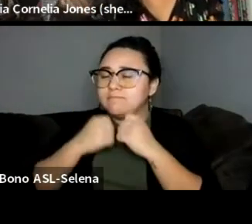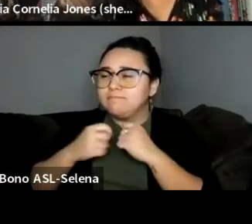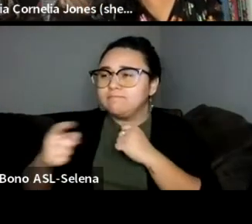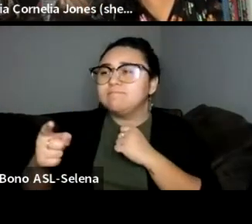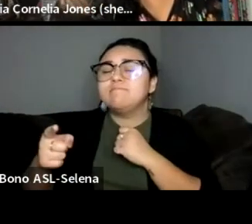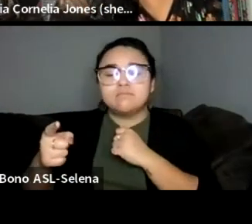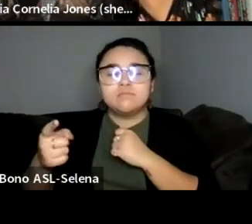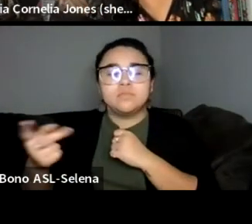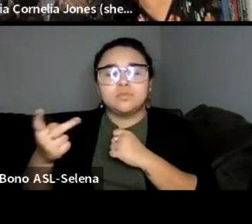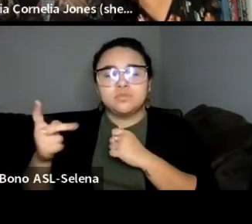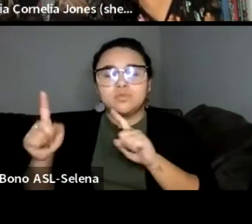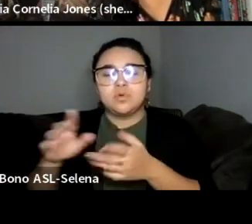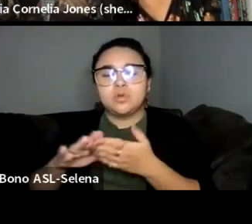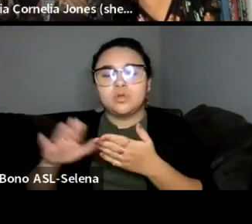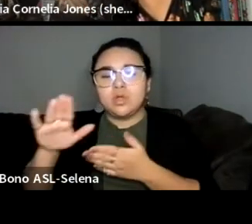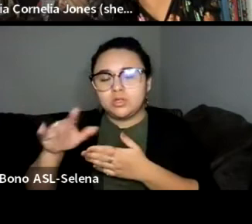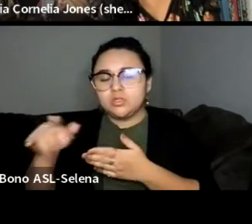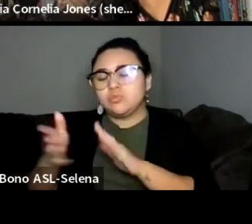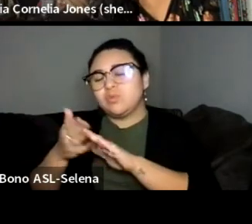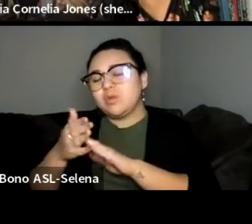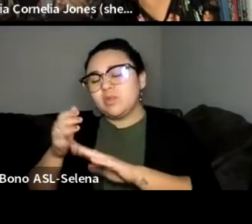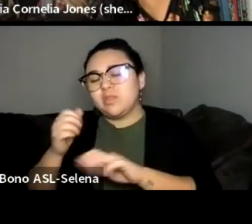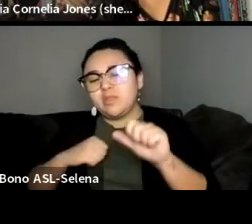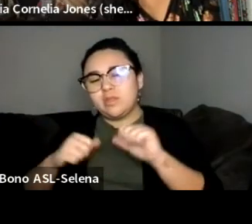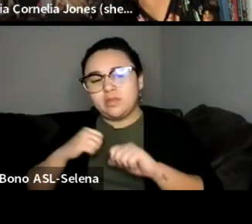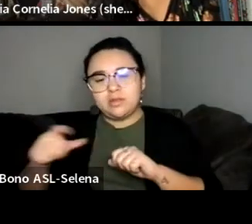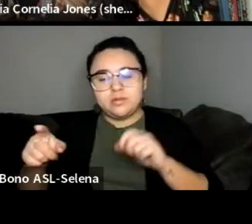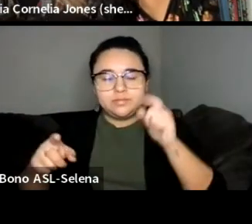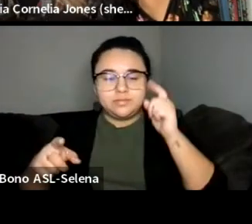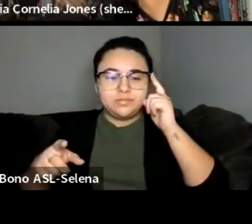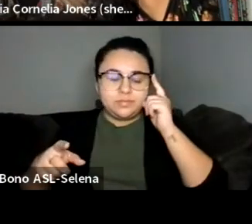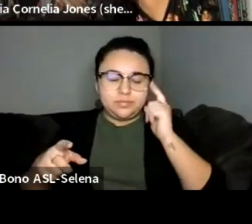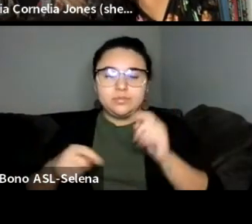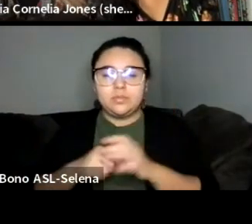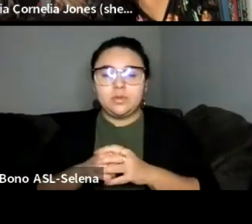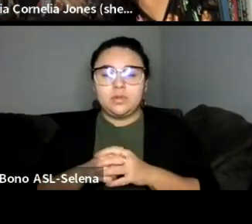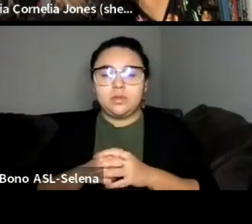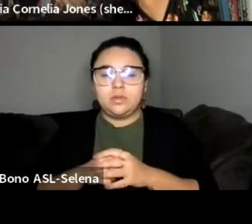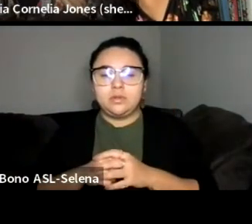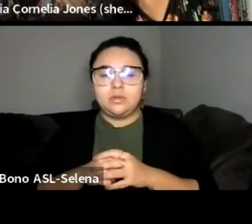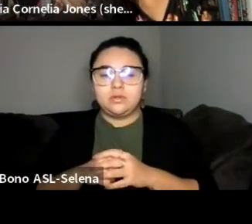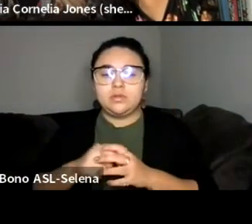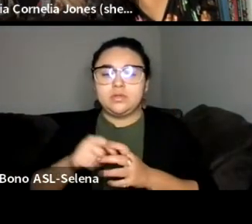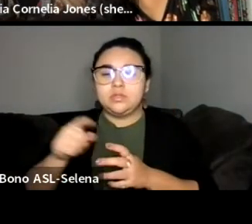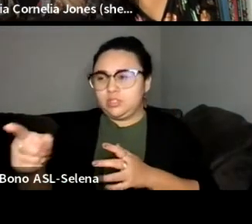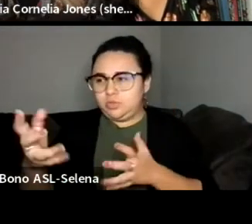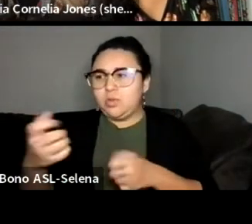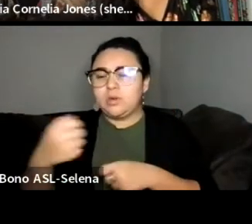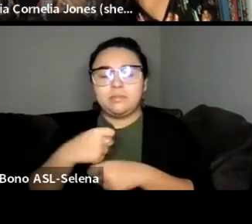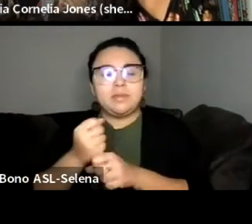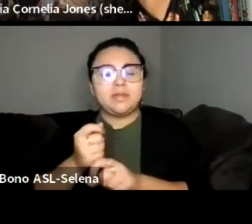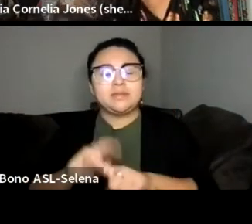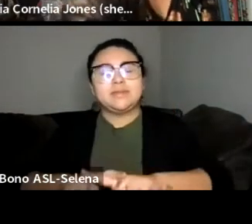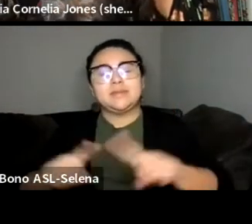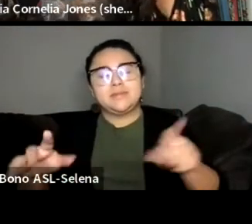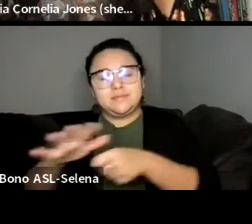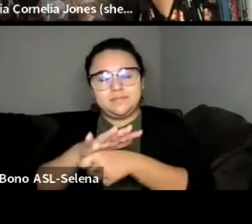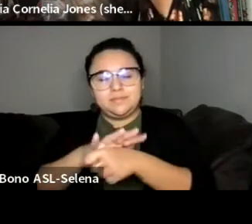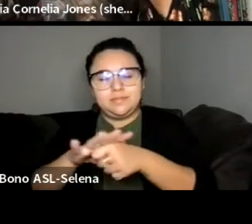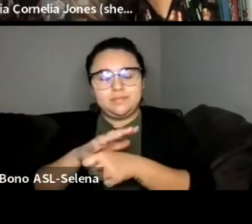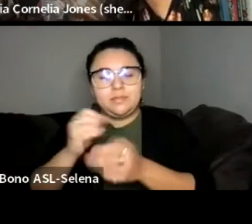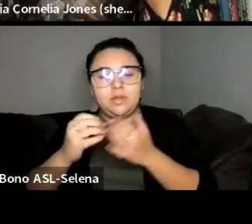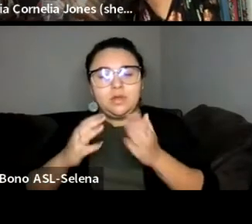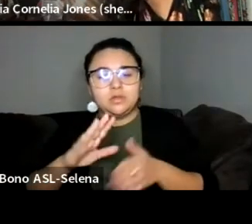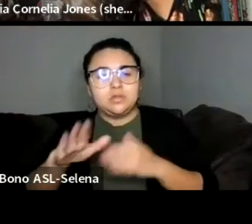with, who was running Simpatico Theater and is running Simpatico Theater now, wanted to create just a very different space for artists to create in, where the whole artist